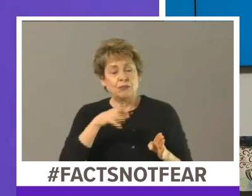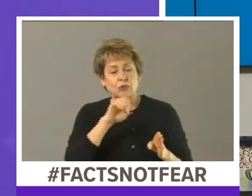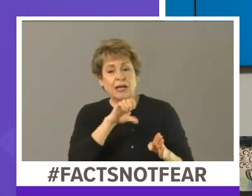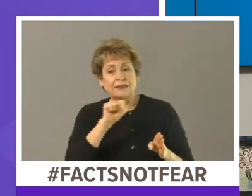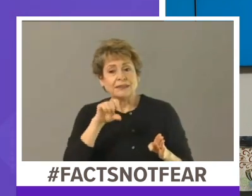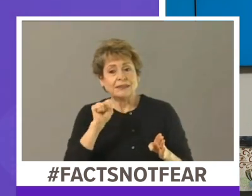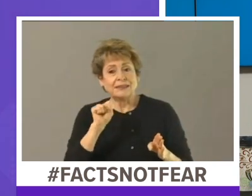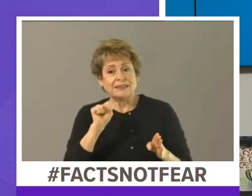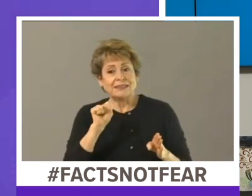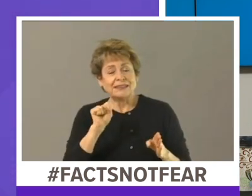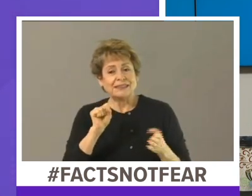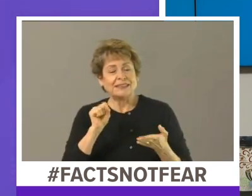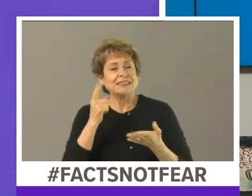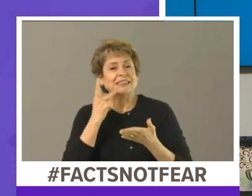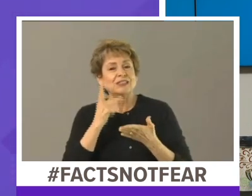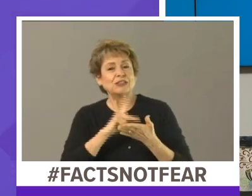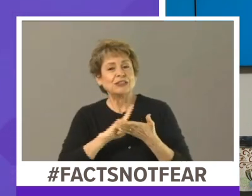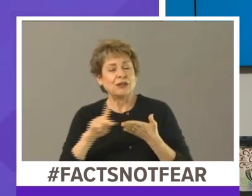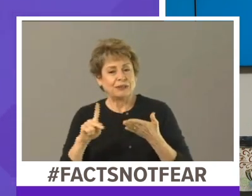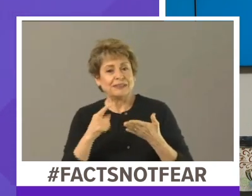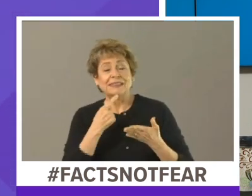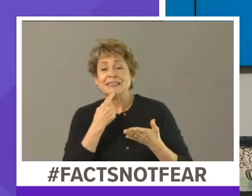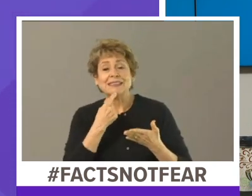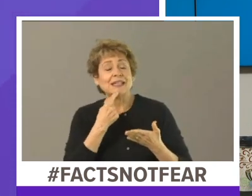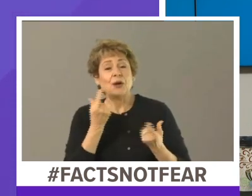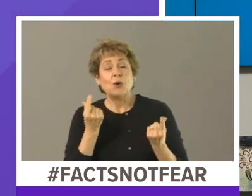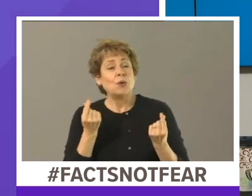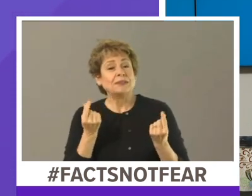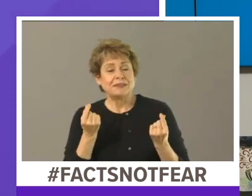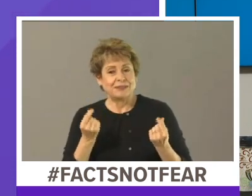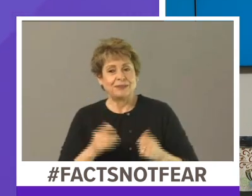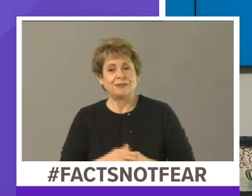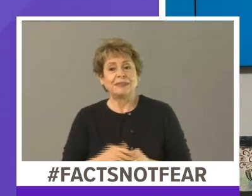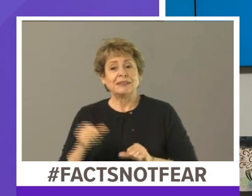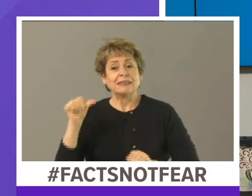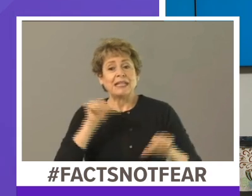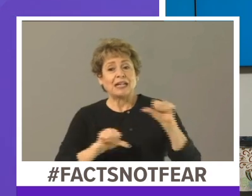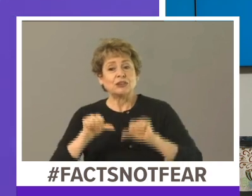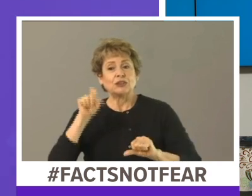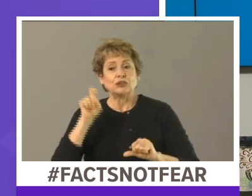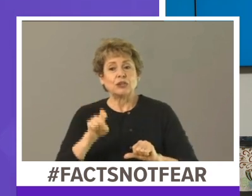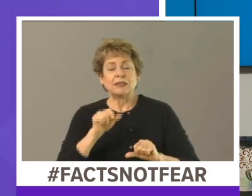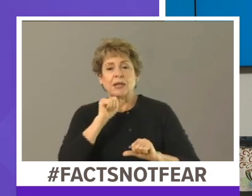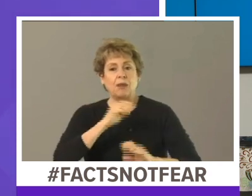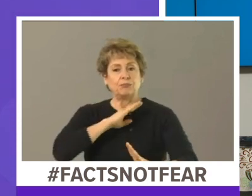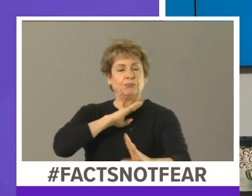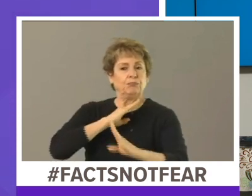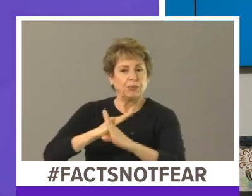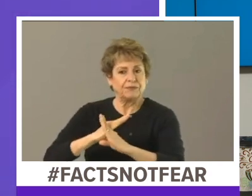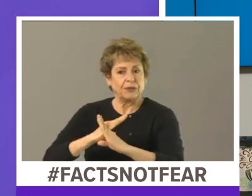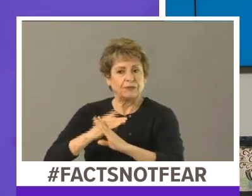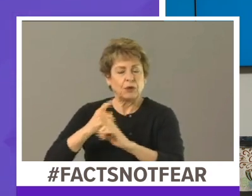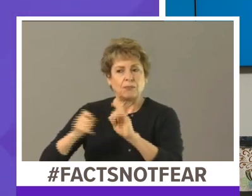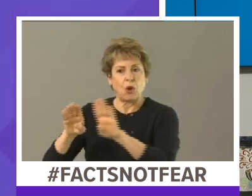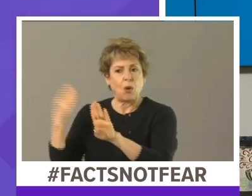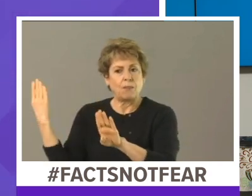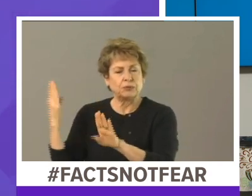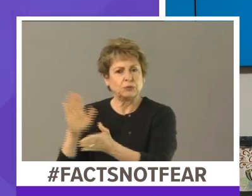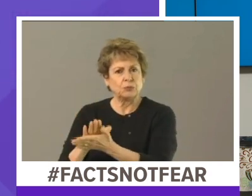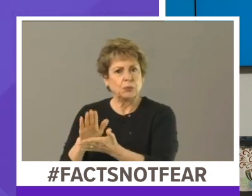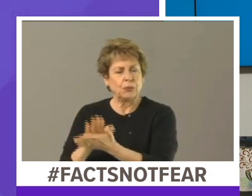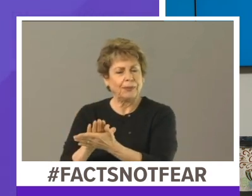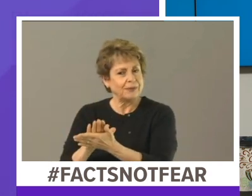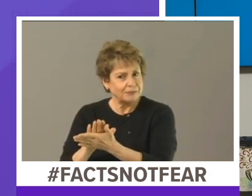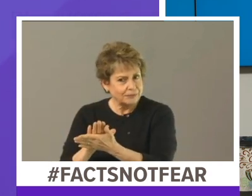science should not stand in the way of reopening schools. You're about to make a very important decision next week on schools. The president has said